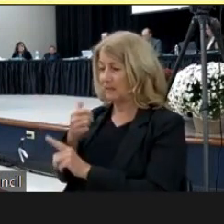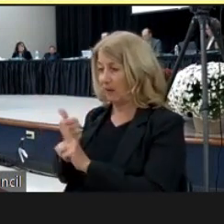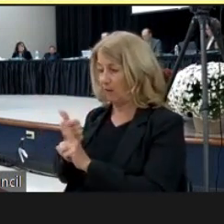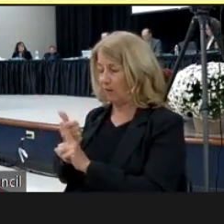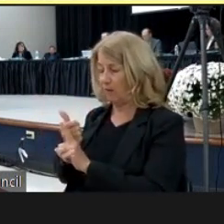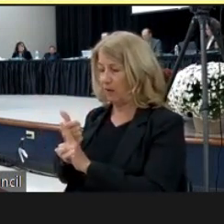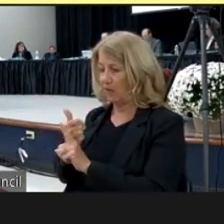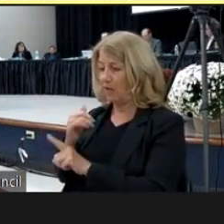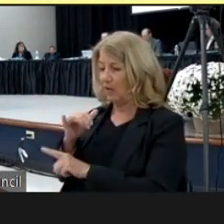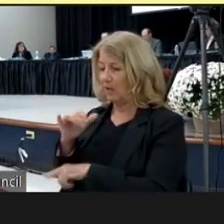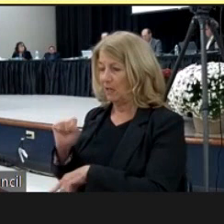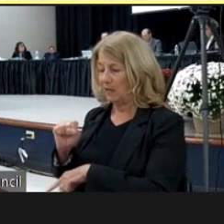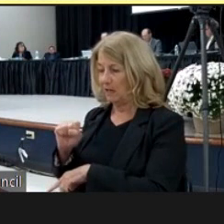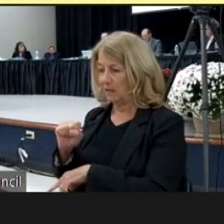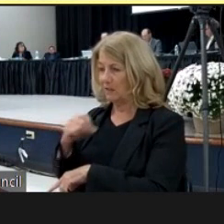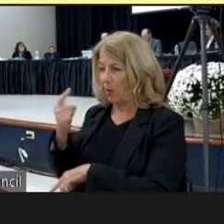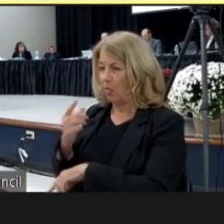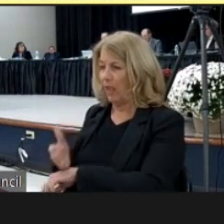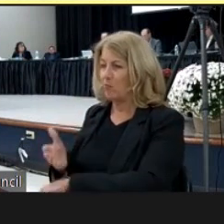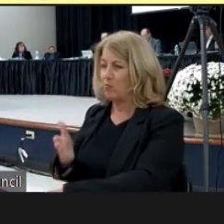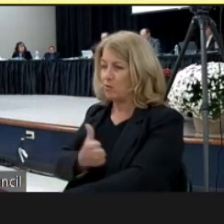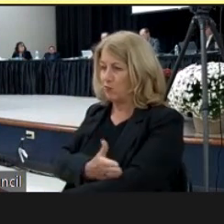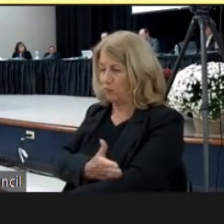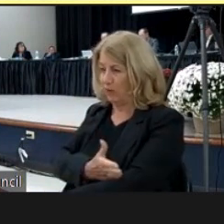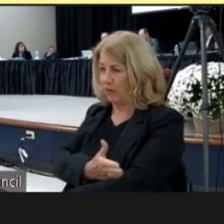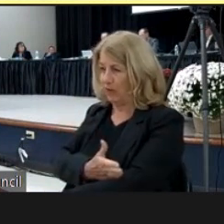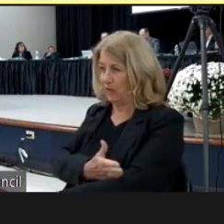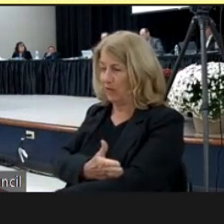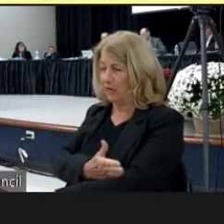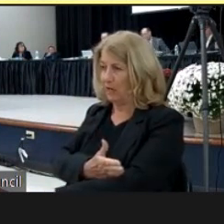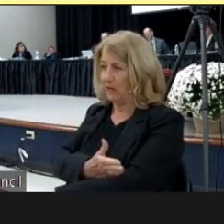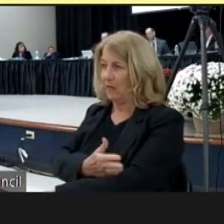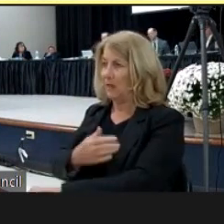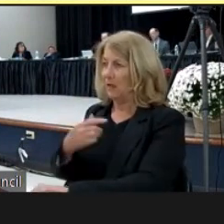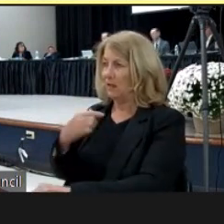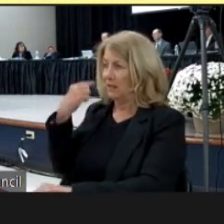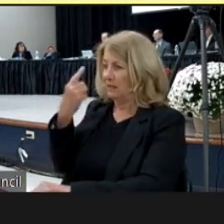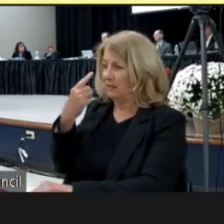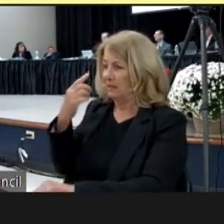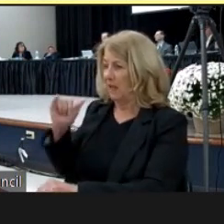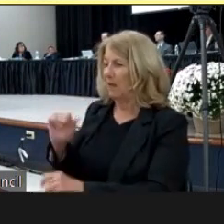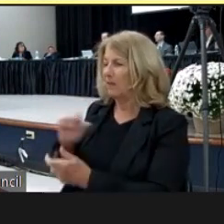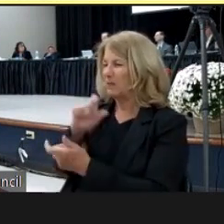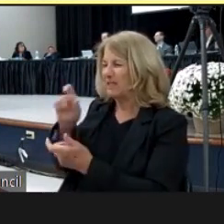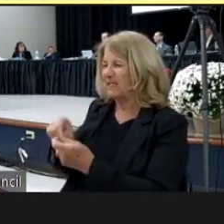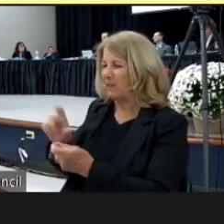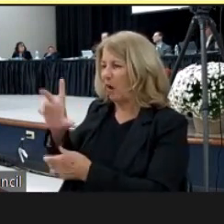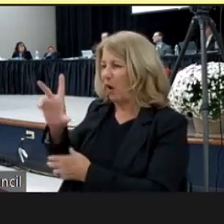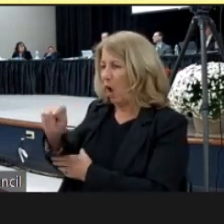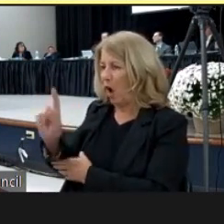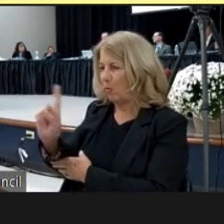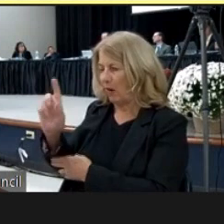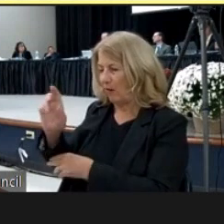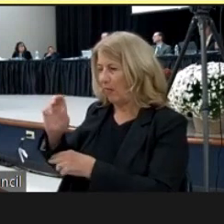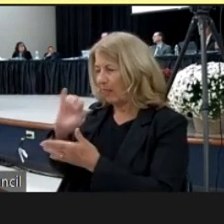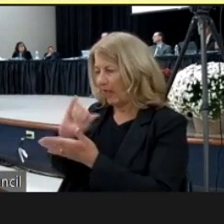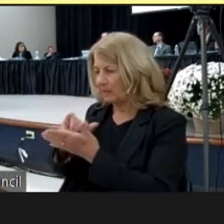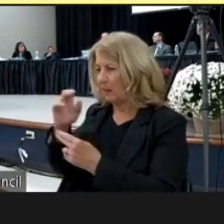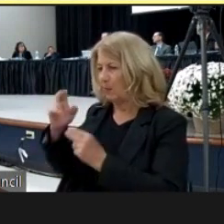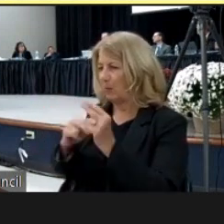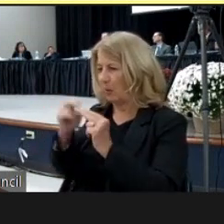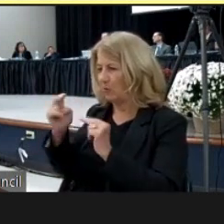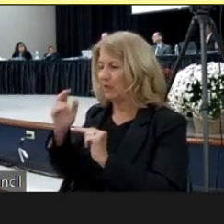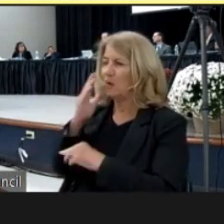is only improving the aesthetic of the specific lot where it's constructed. And